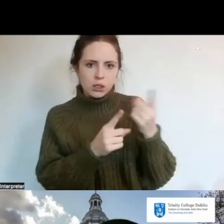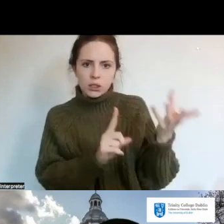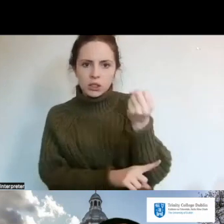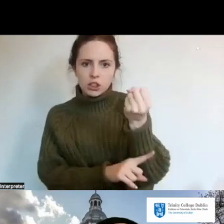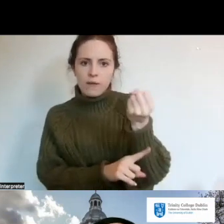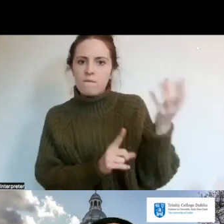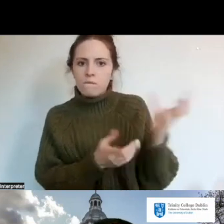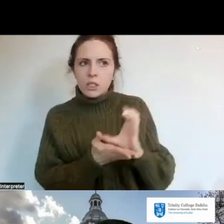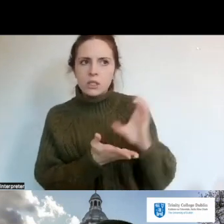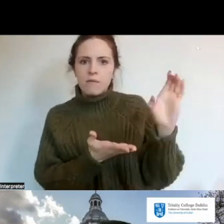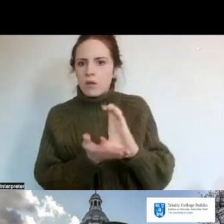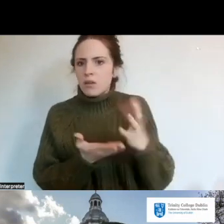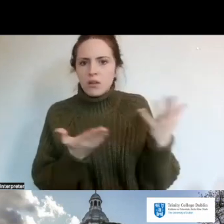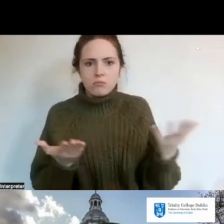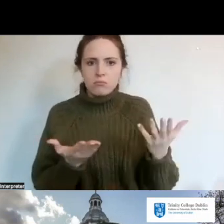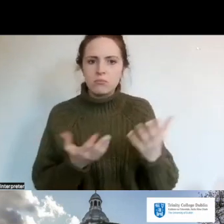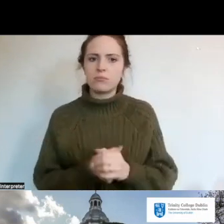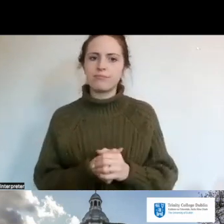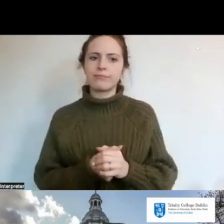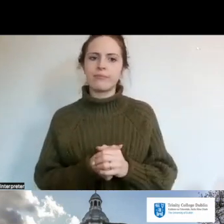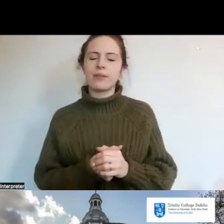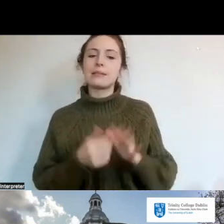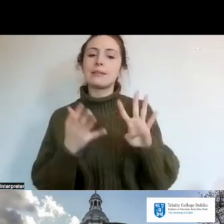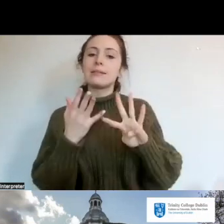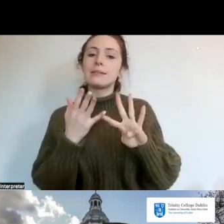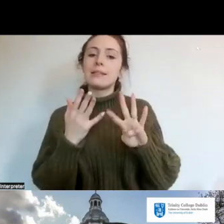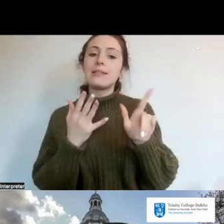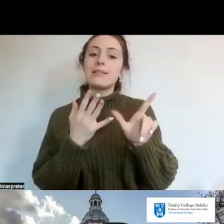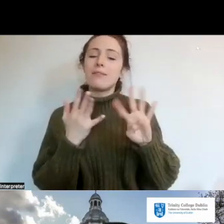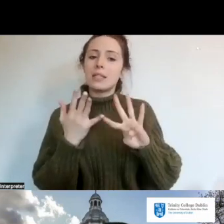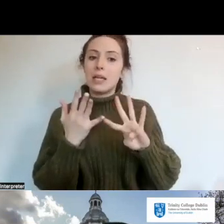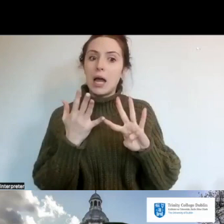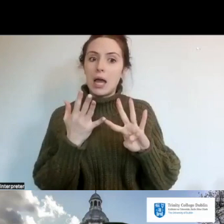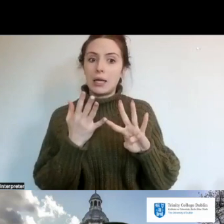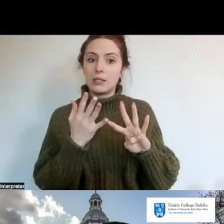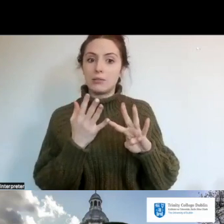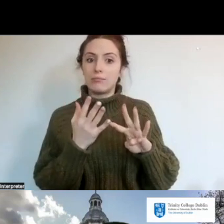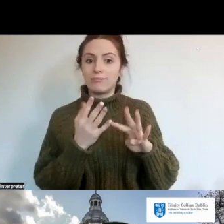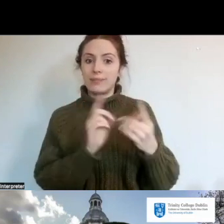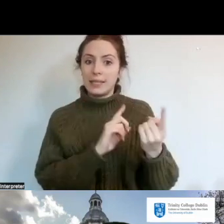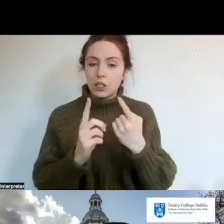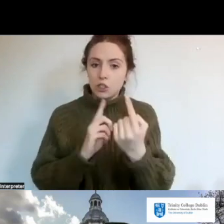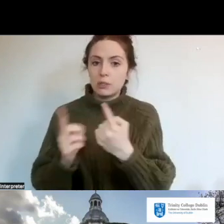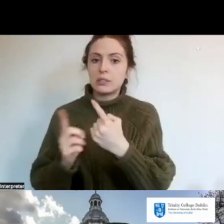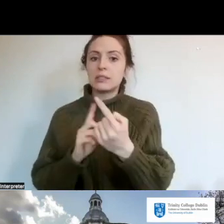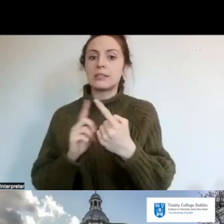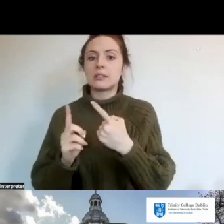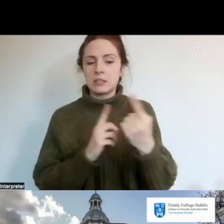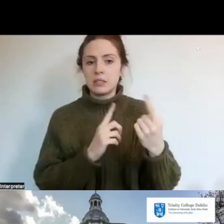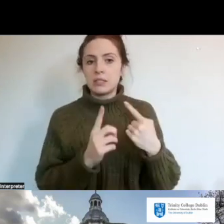for funding. So we had 79 engagements in all when we bring together the focus groups, the individual